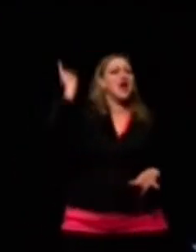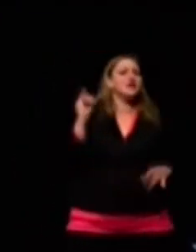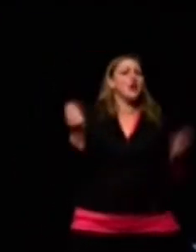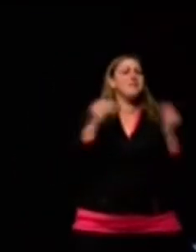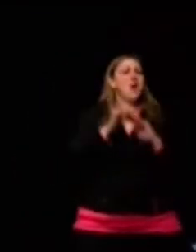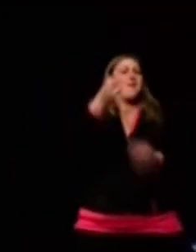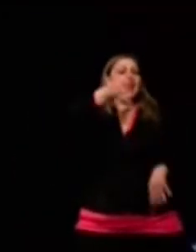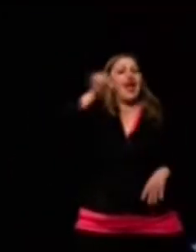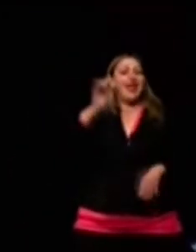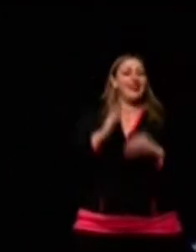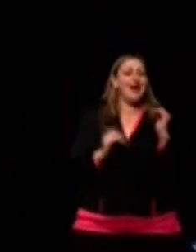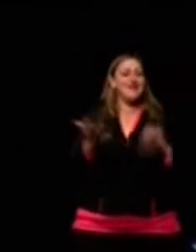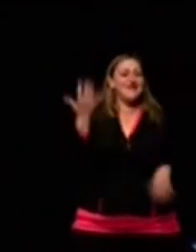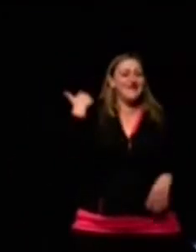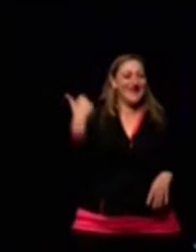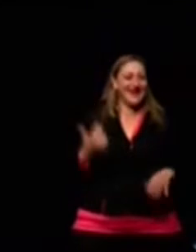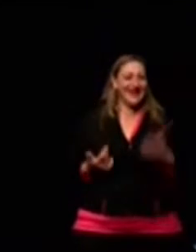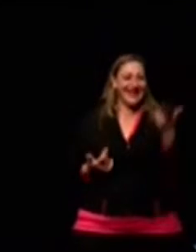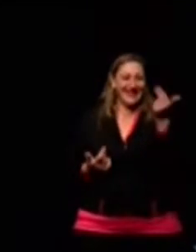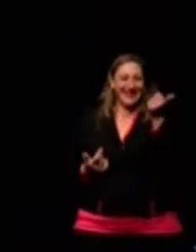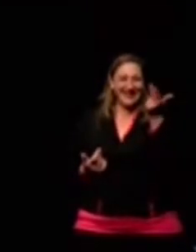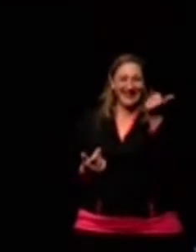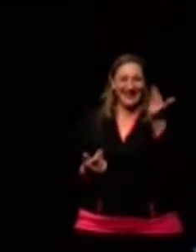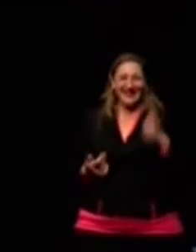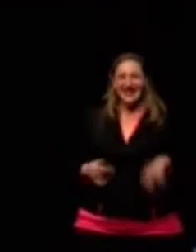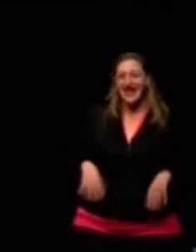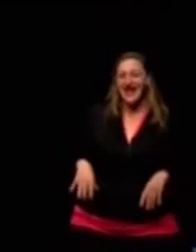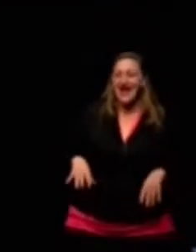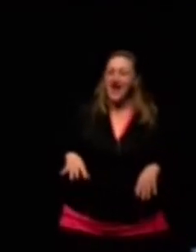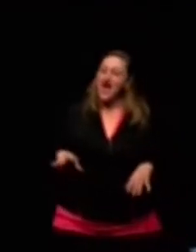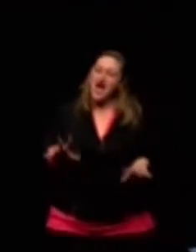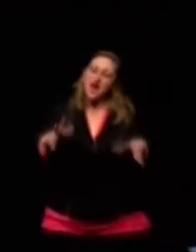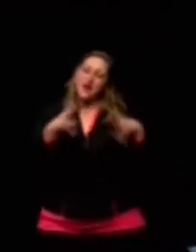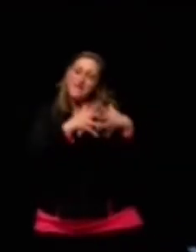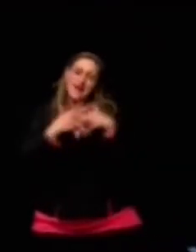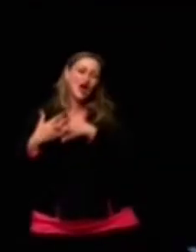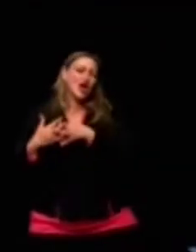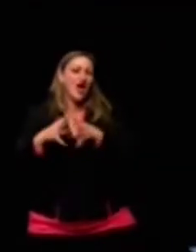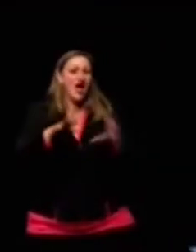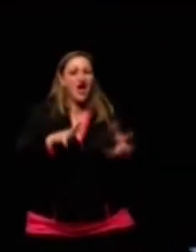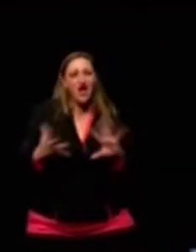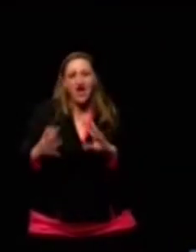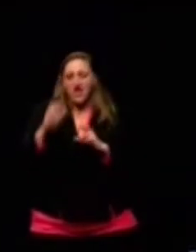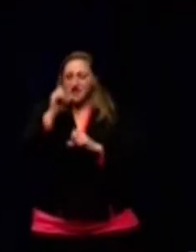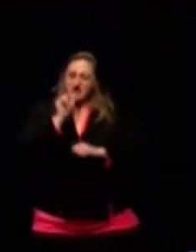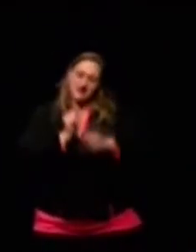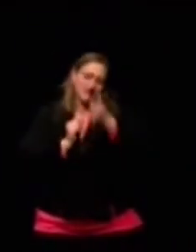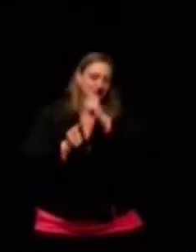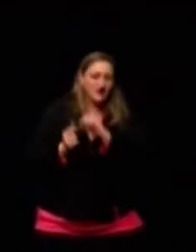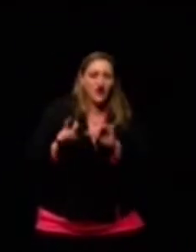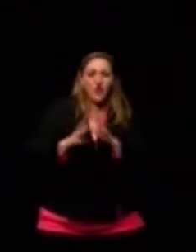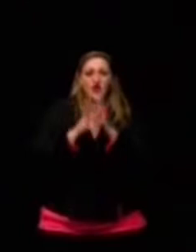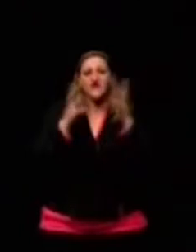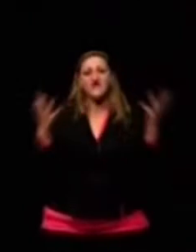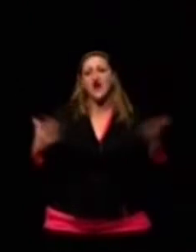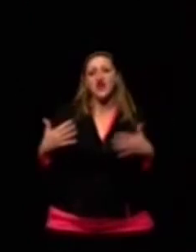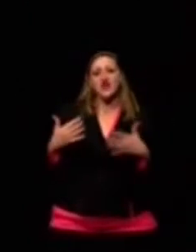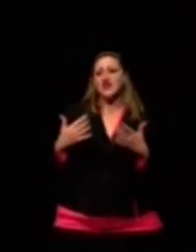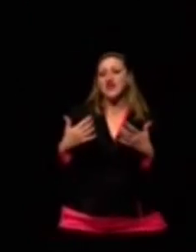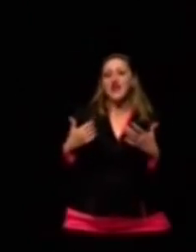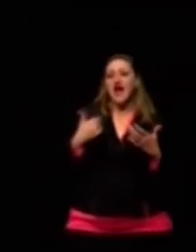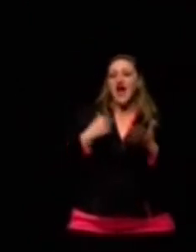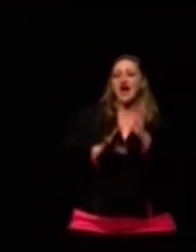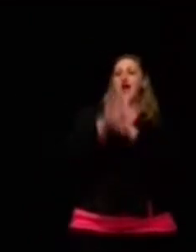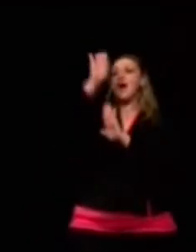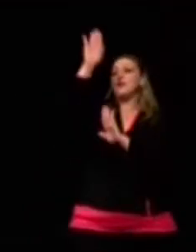And New York and America have been through a lot. We've all had our share of